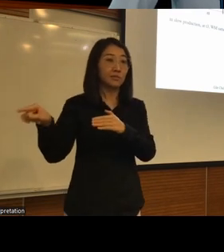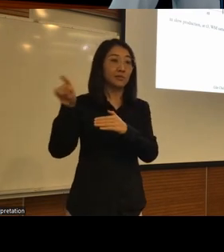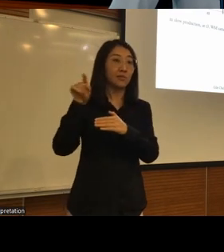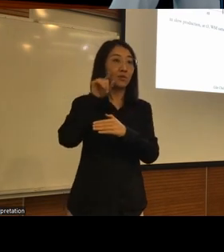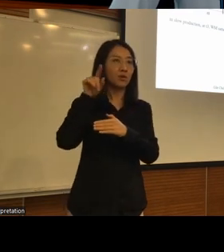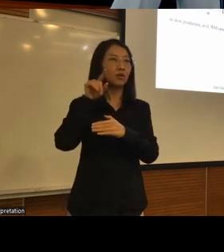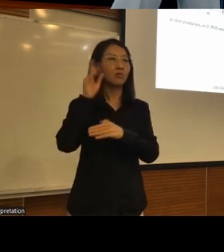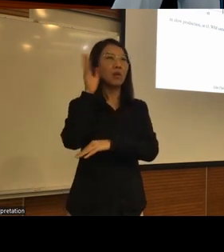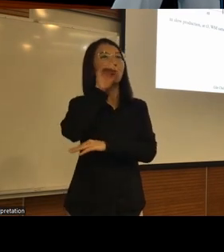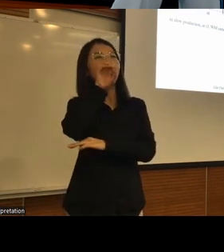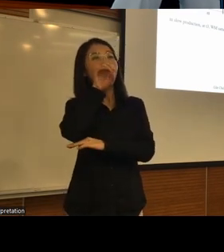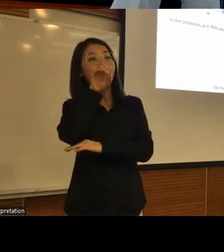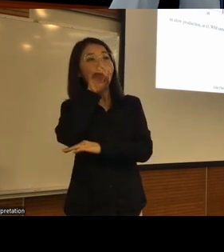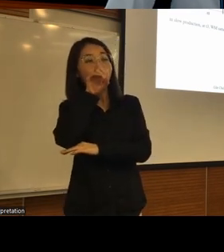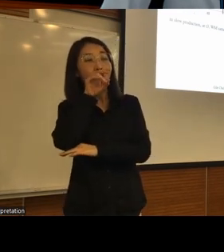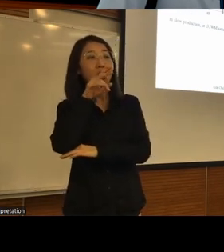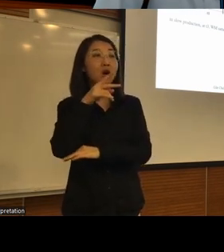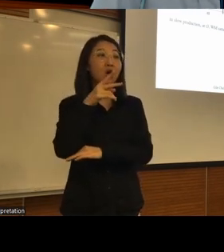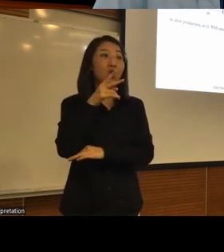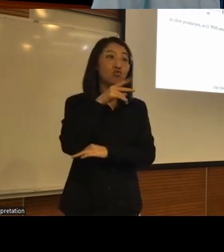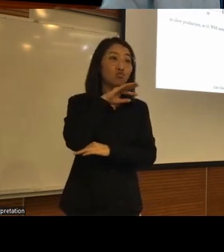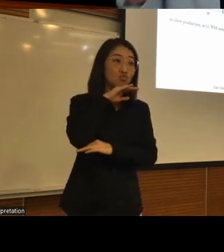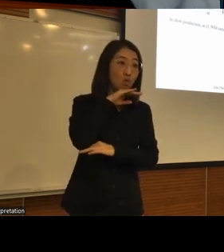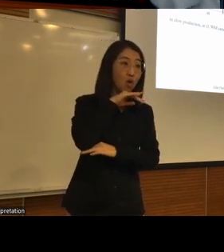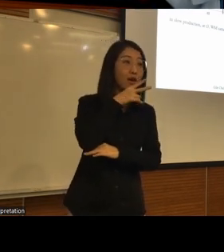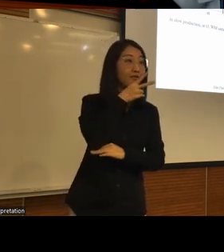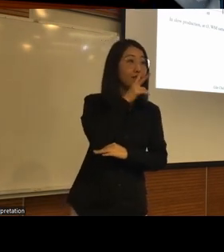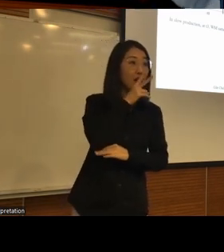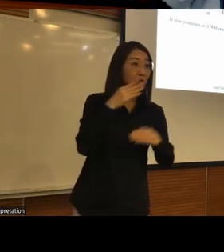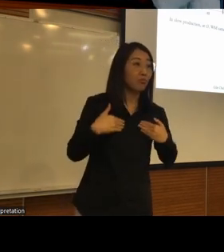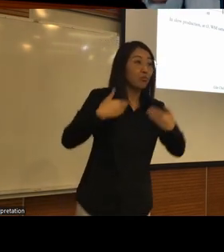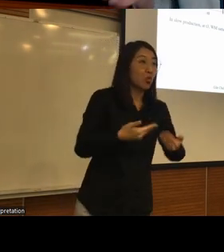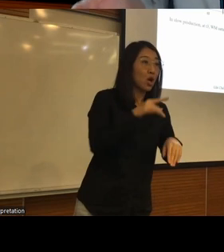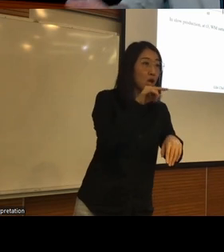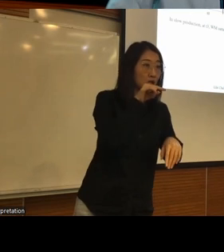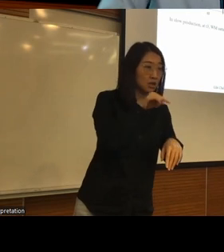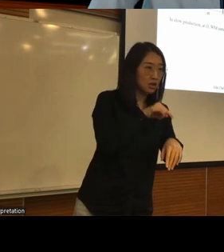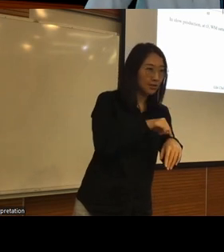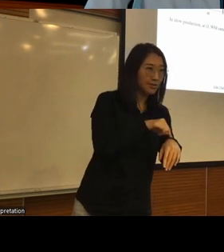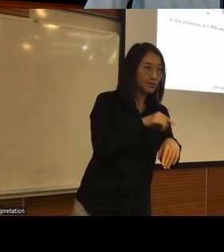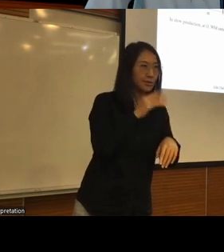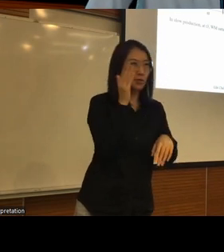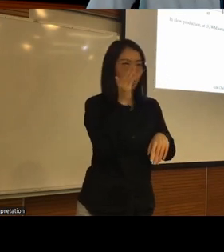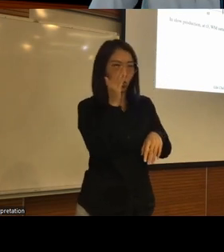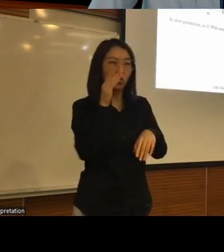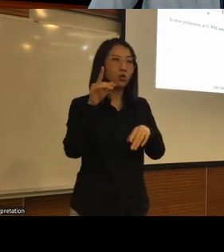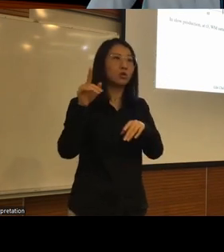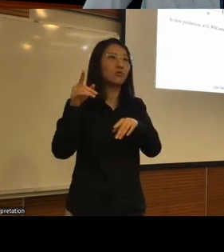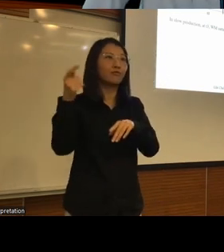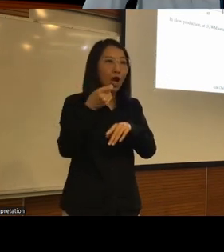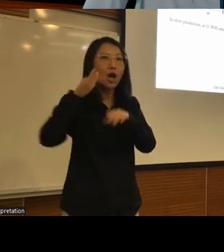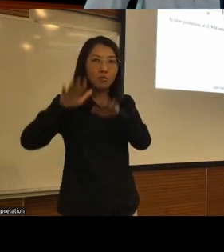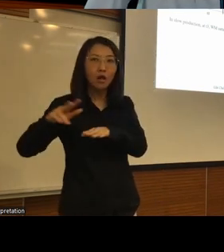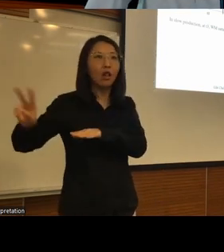something. If the interpreter produces the output at about the same speed, he's always just